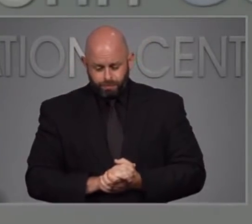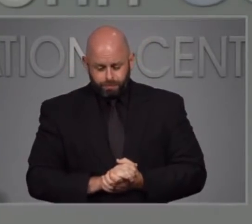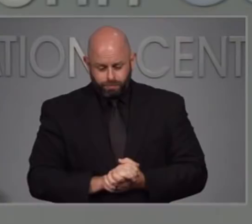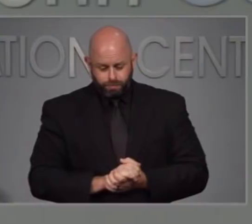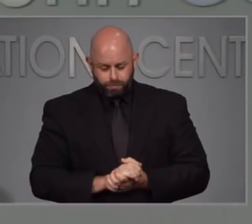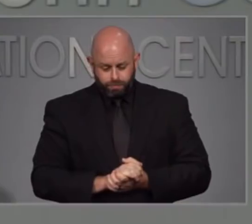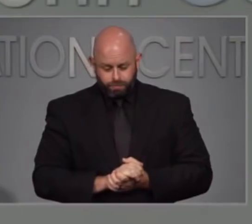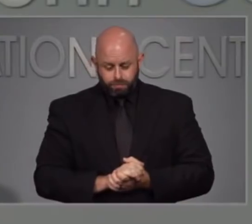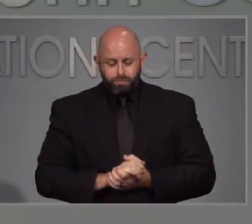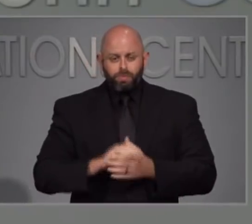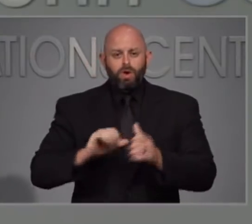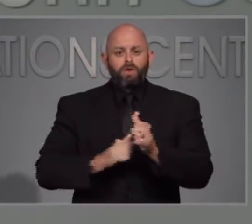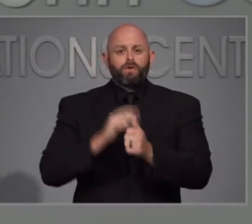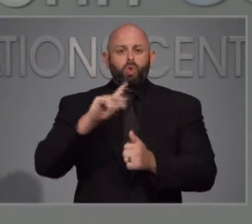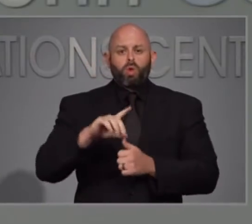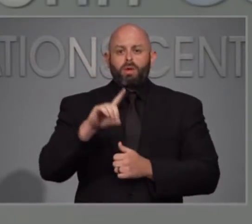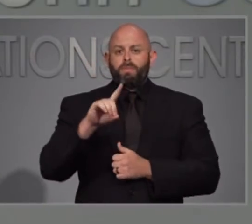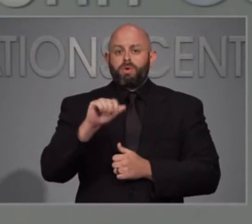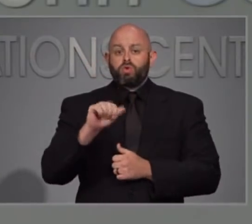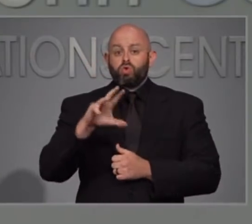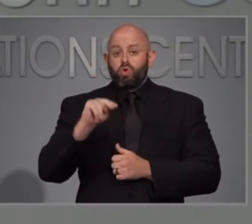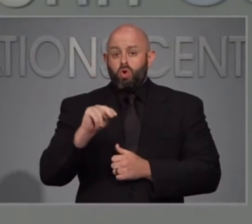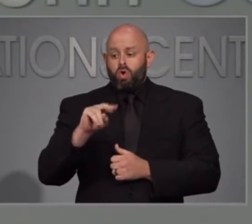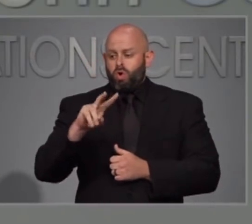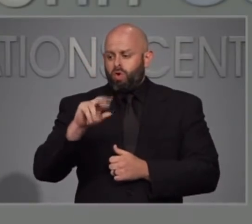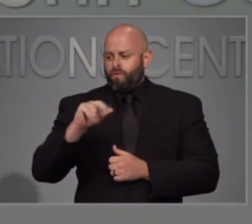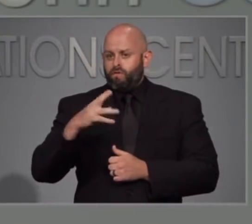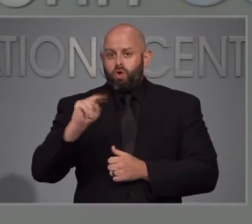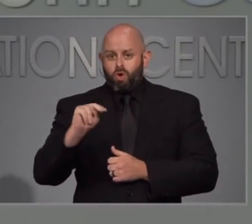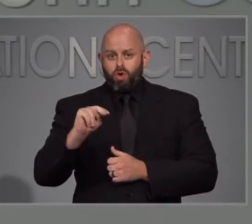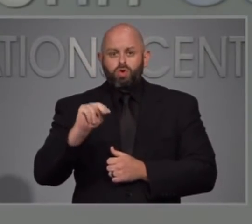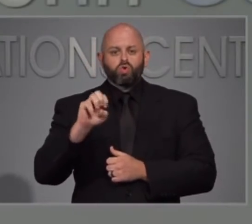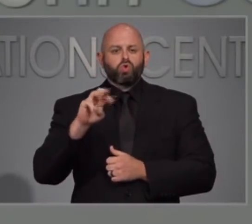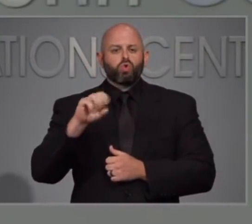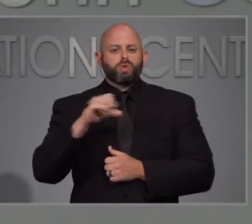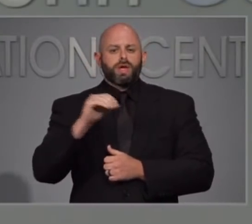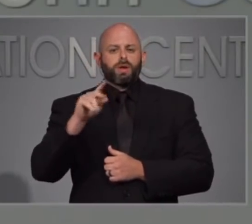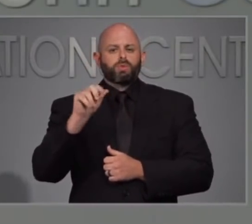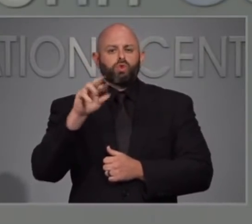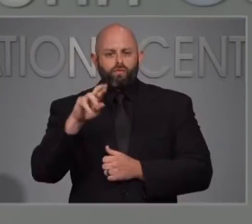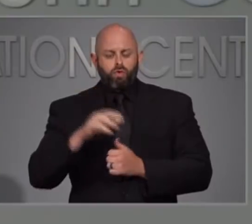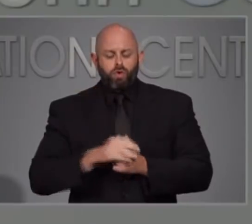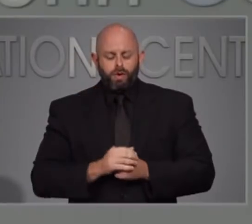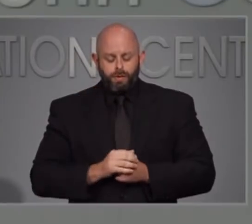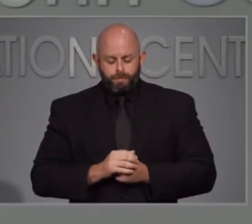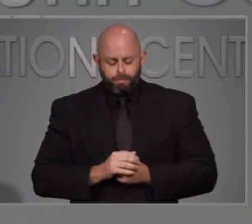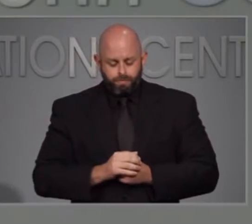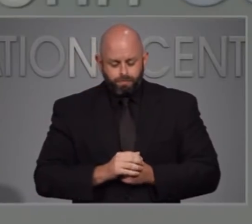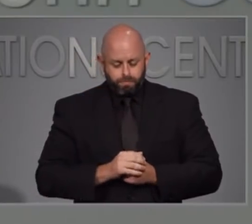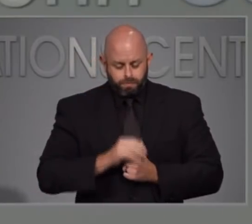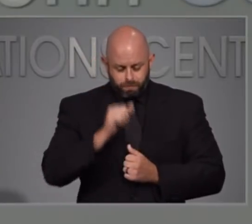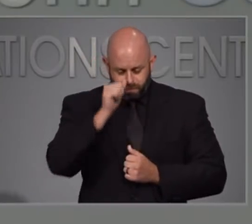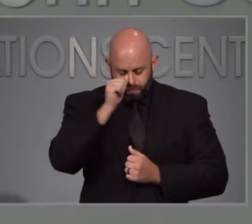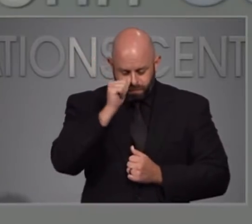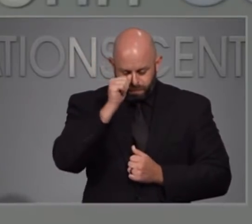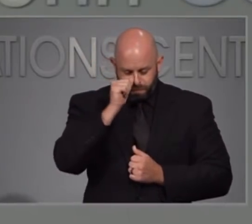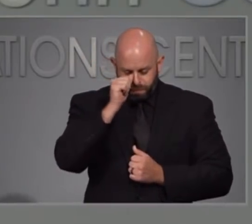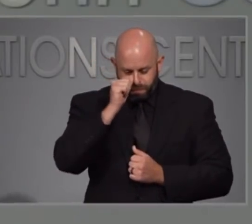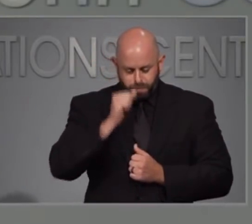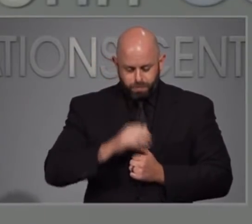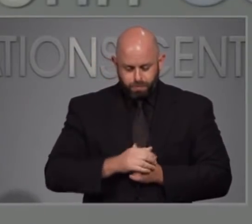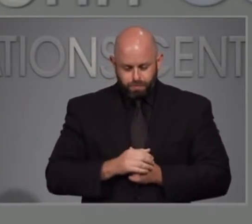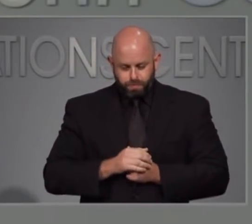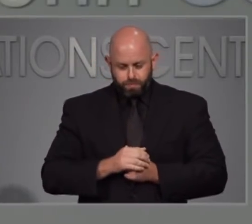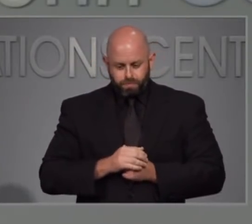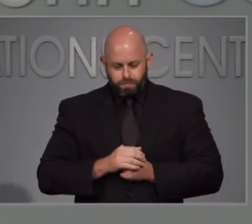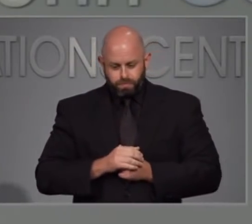Follow-up, Dawn Vaughn, News and Observer. Hi, thanks for taking a follow-up question. I wanted to ask, was Virginia starting its